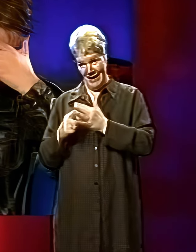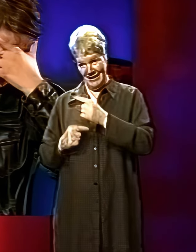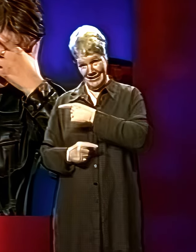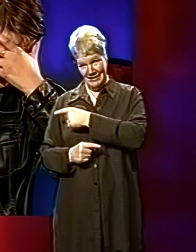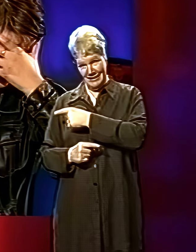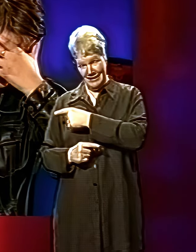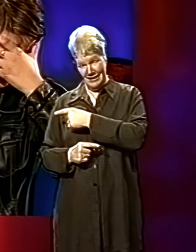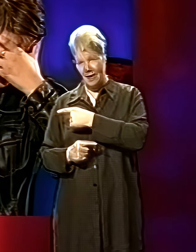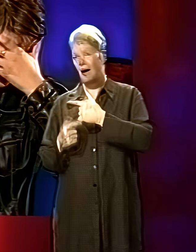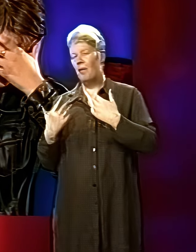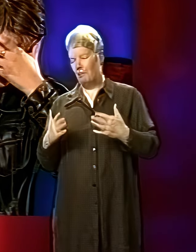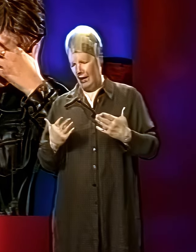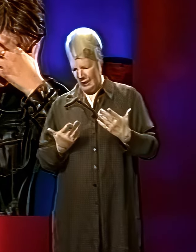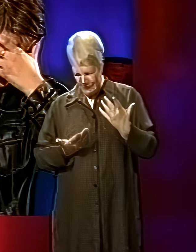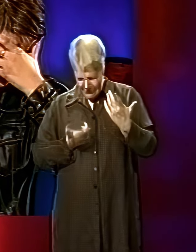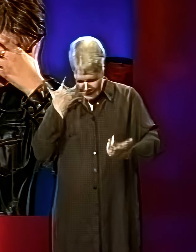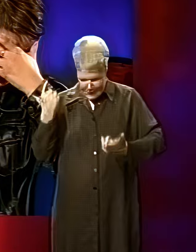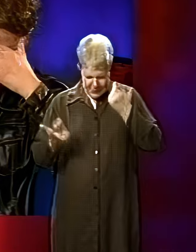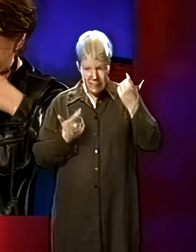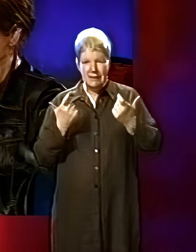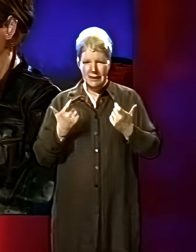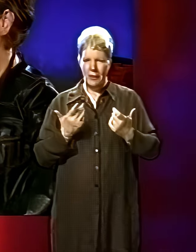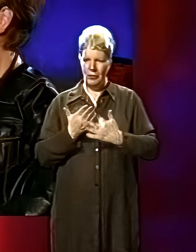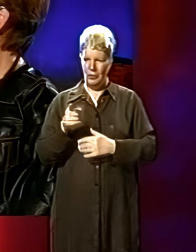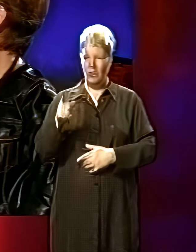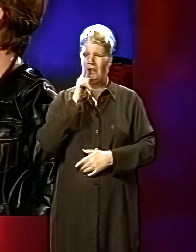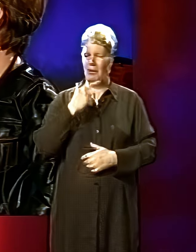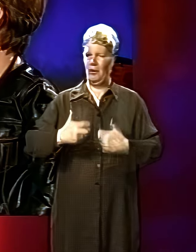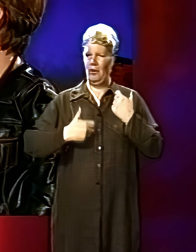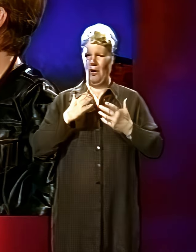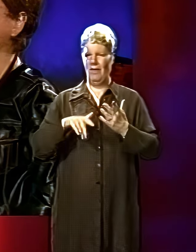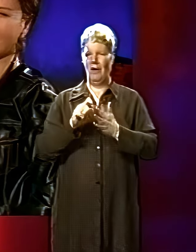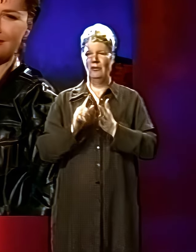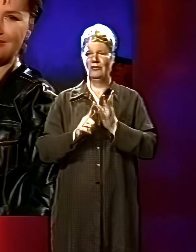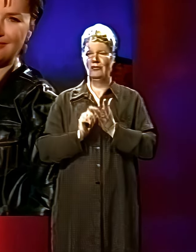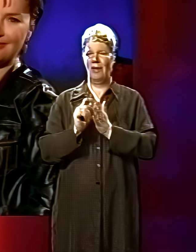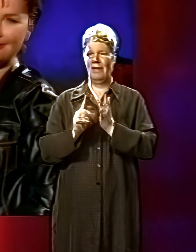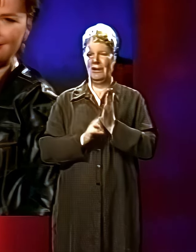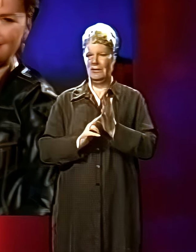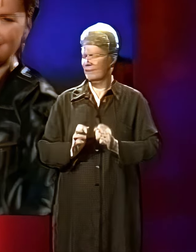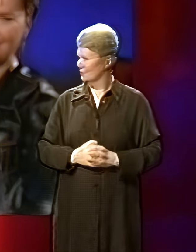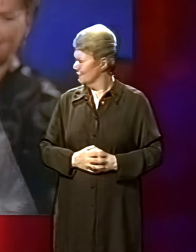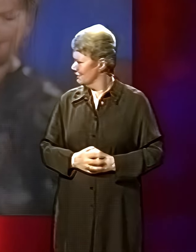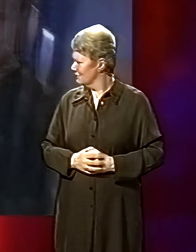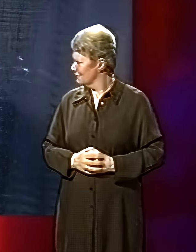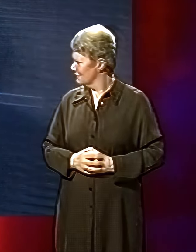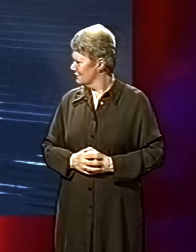Kate's been wading through the second wave of disenchanted dolphin customers. Watch this.